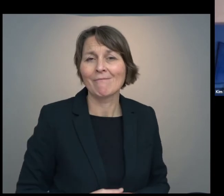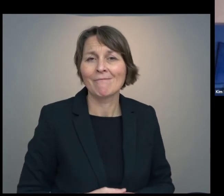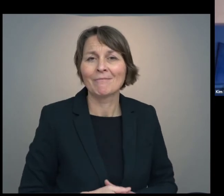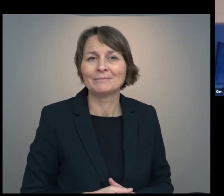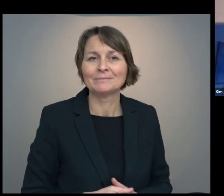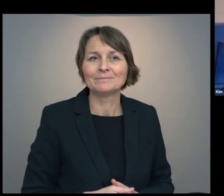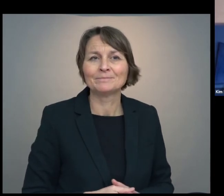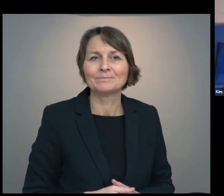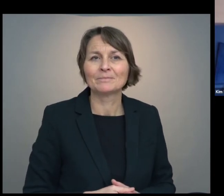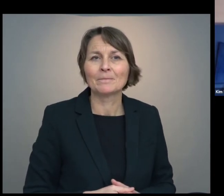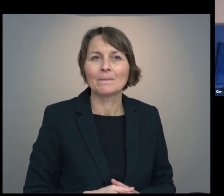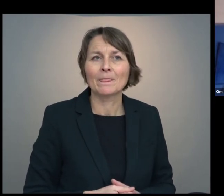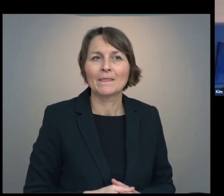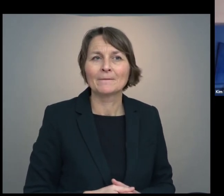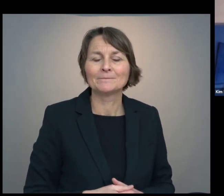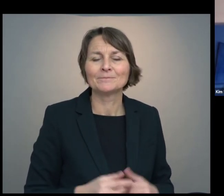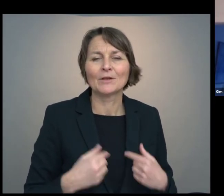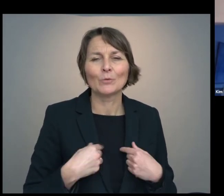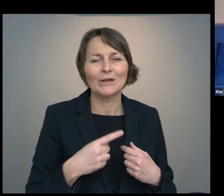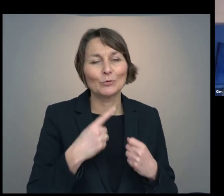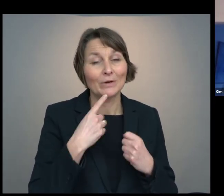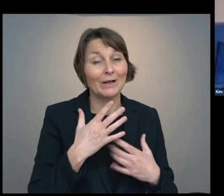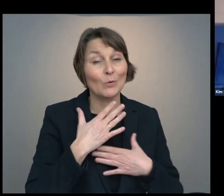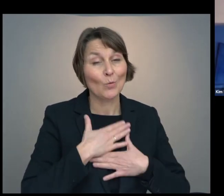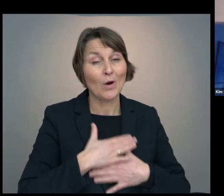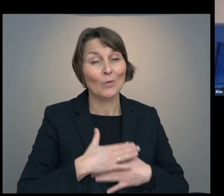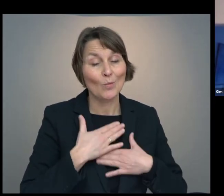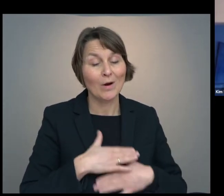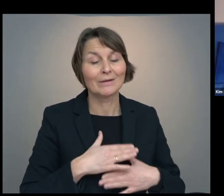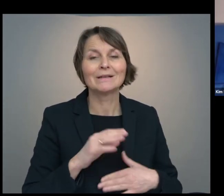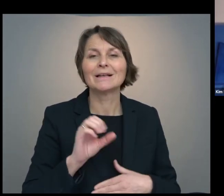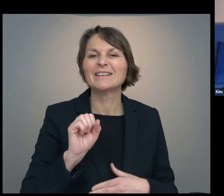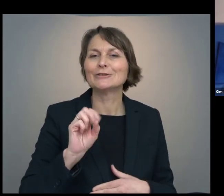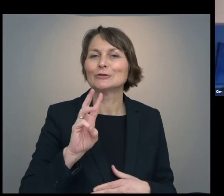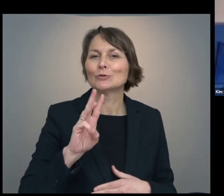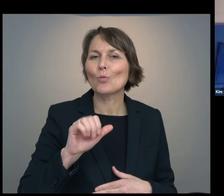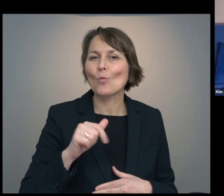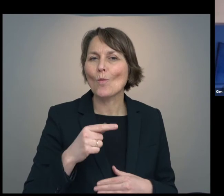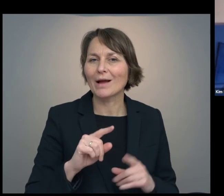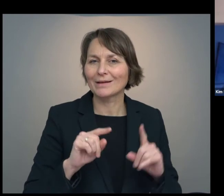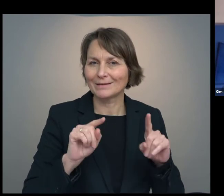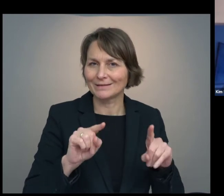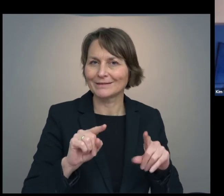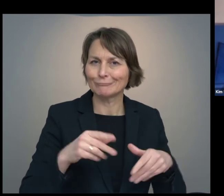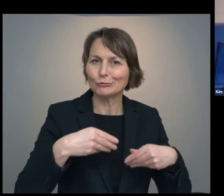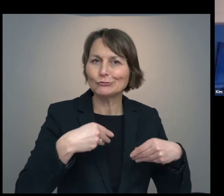I. We have had a wet dream of making a swag shop